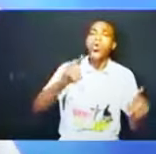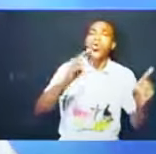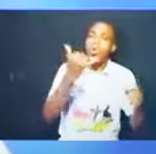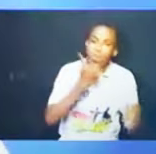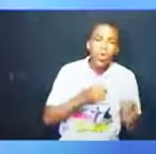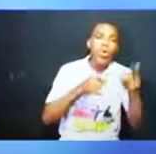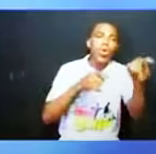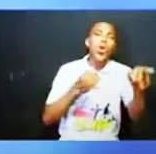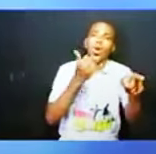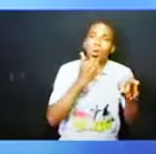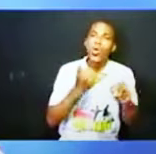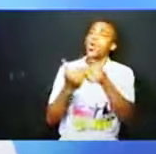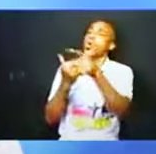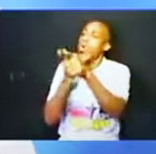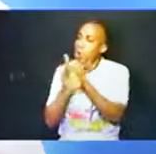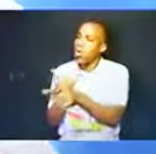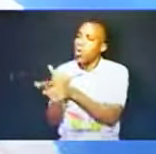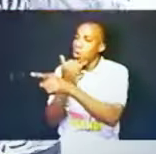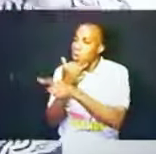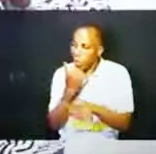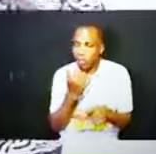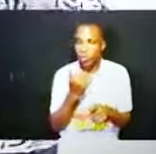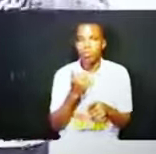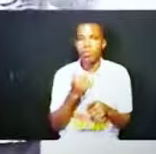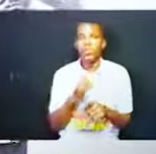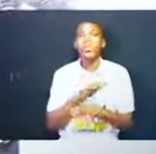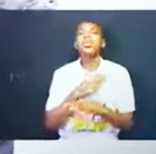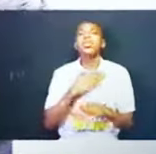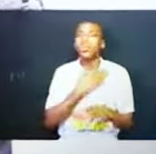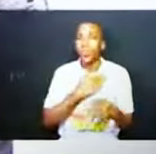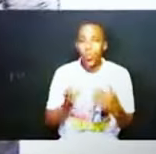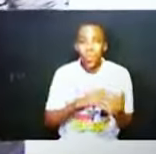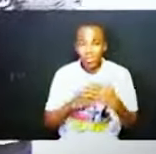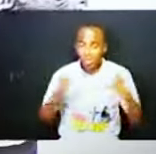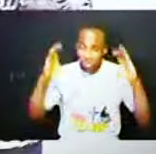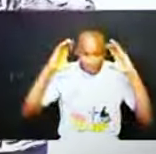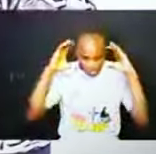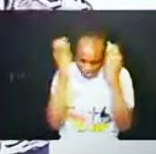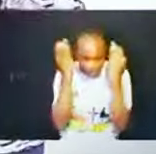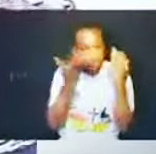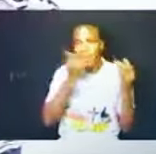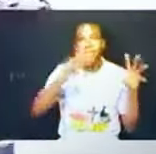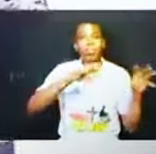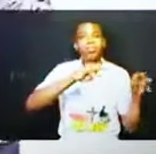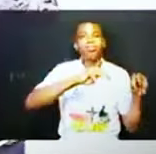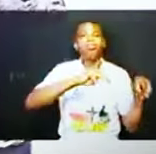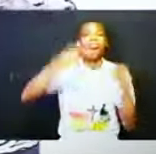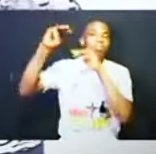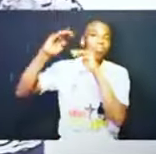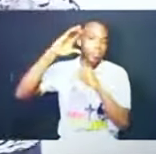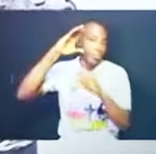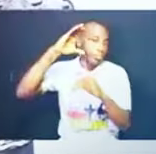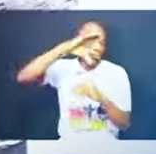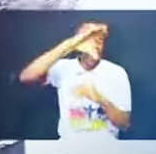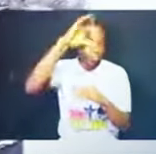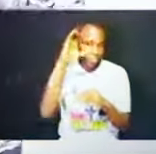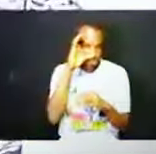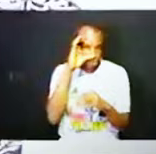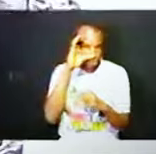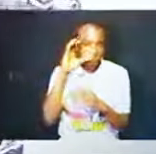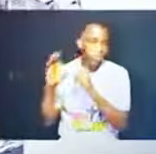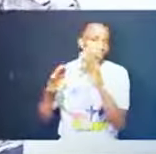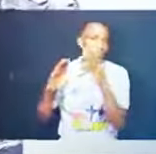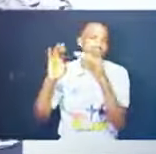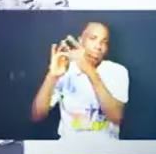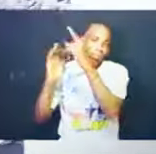etwa enwehye ena weyawe men fiwom ena etu kwetena osramon so. As for this world, we